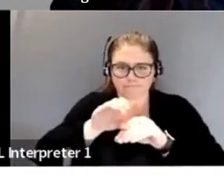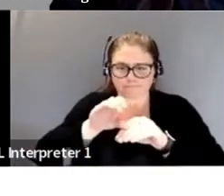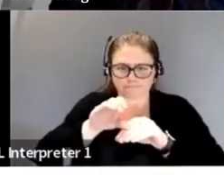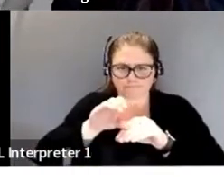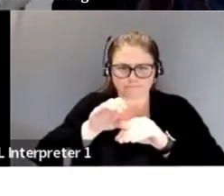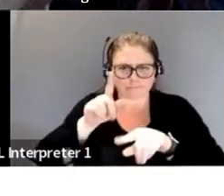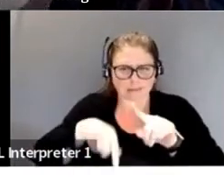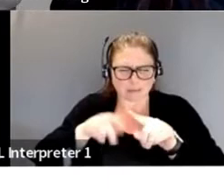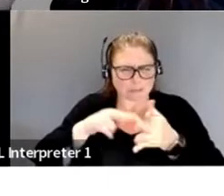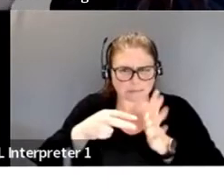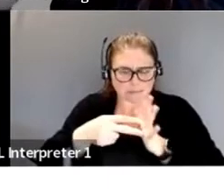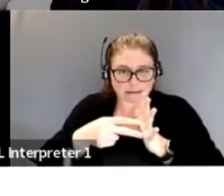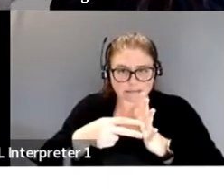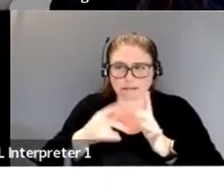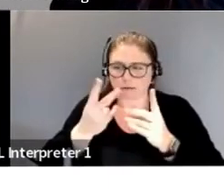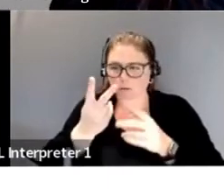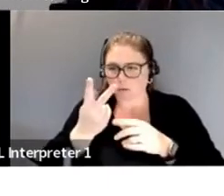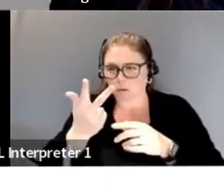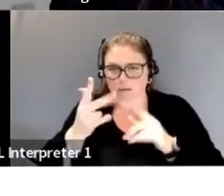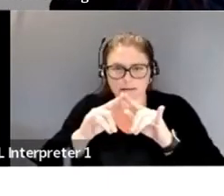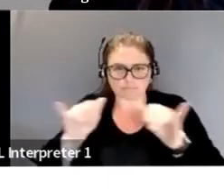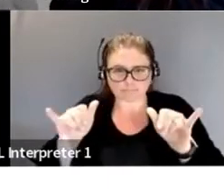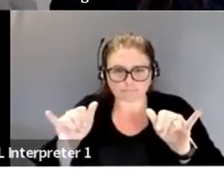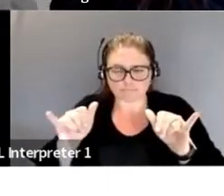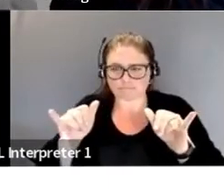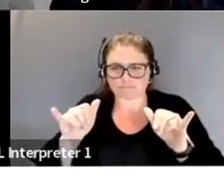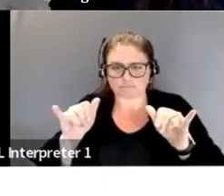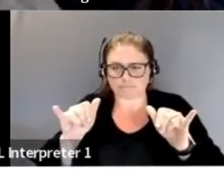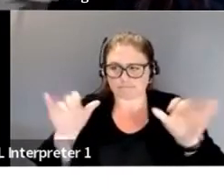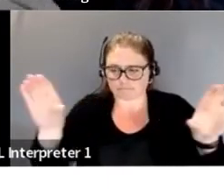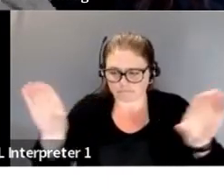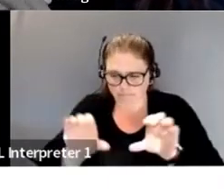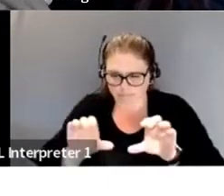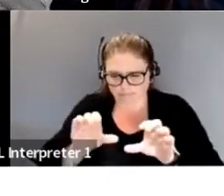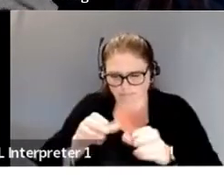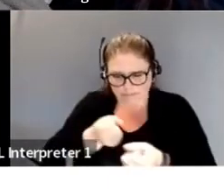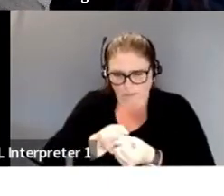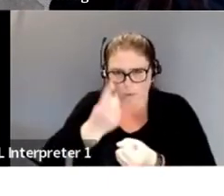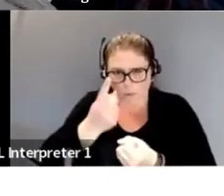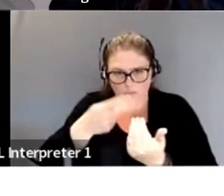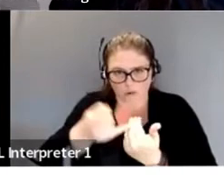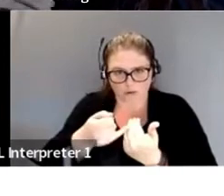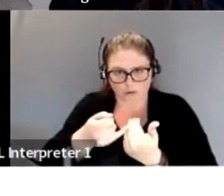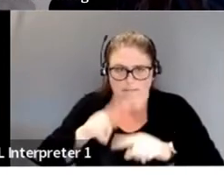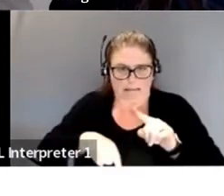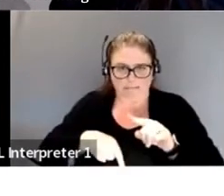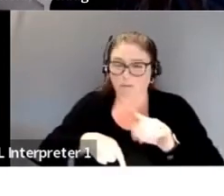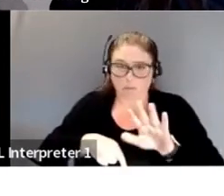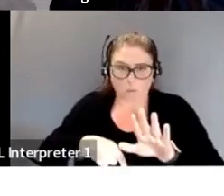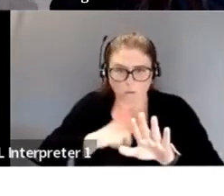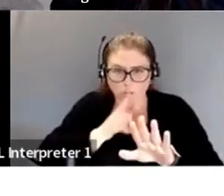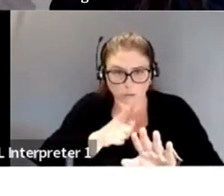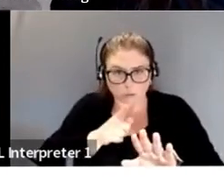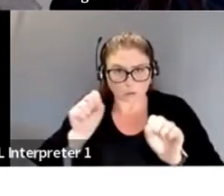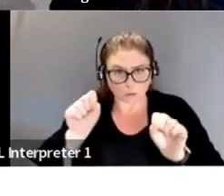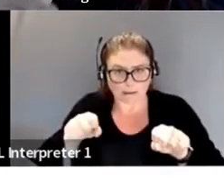stacking means is that basically you're securing 2 or more grants for one particular project, And this is not true. You can definitely stack grants, and it's